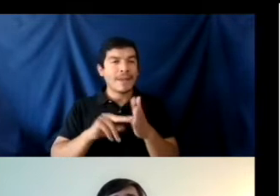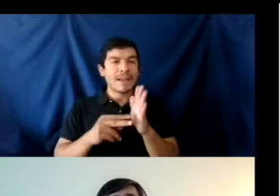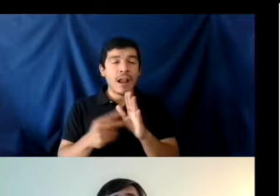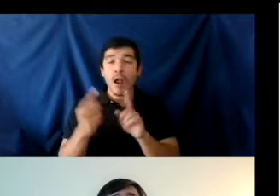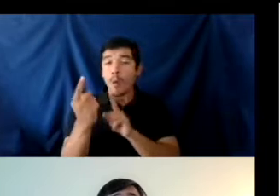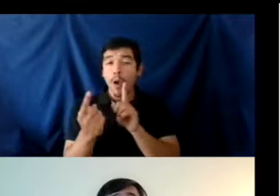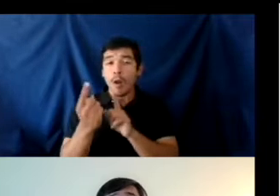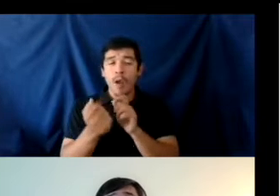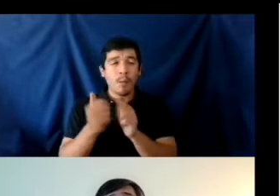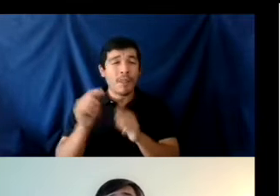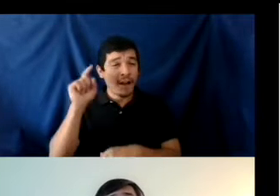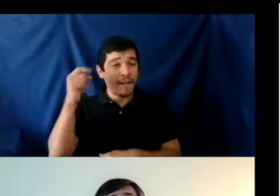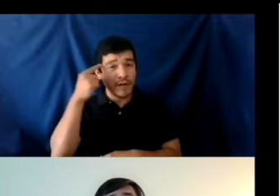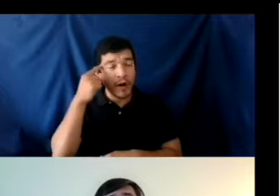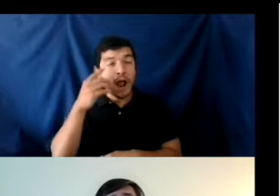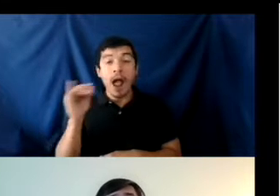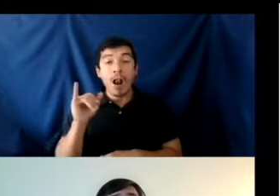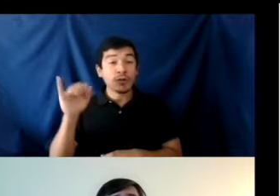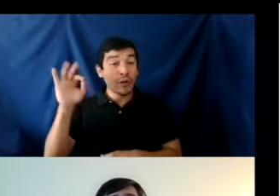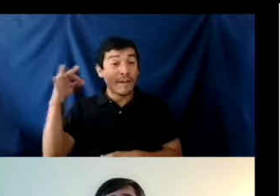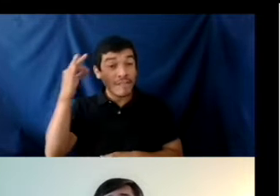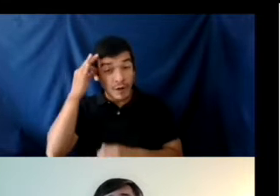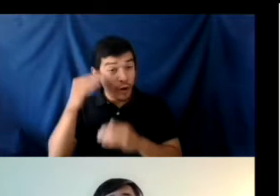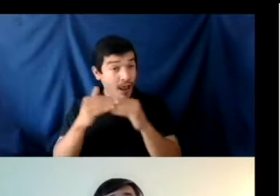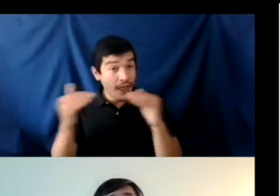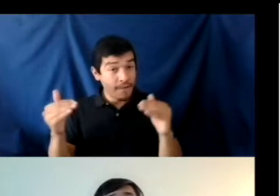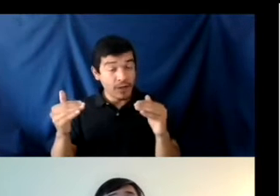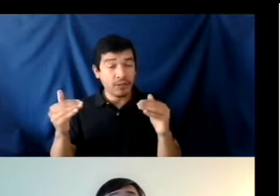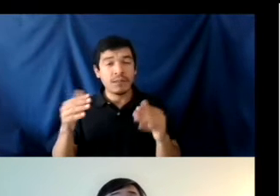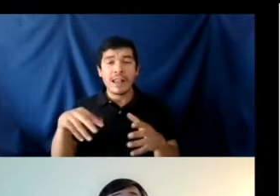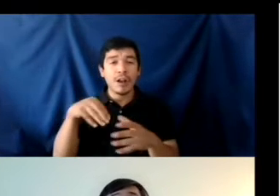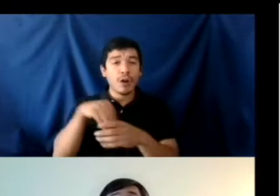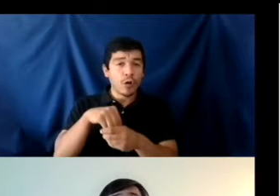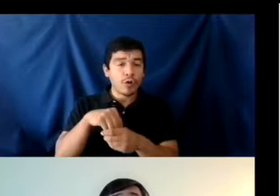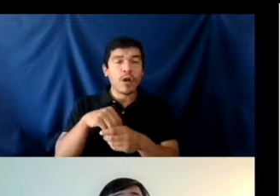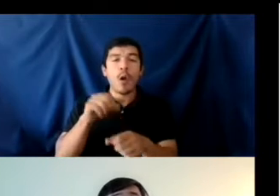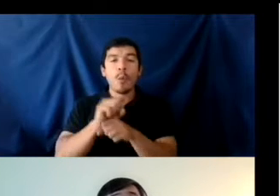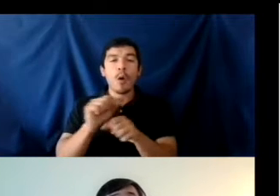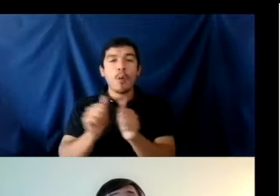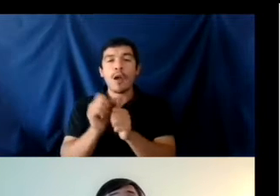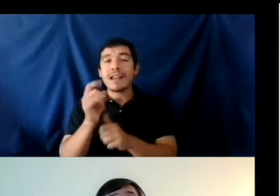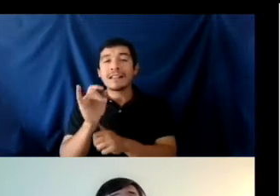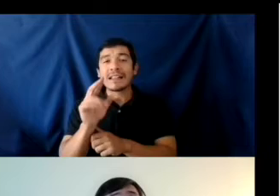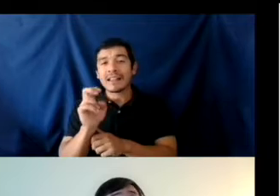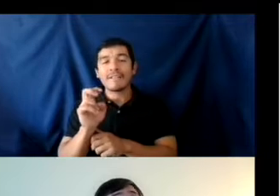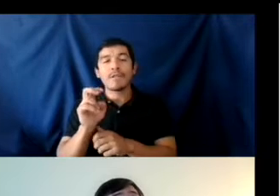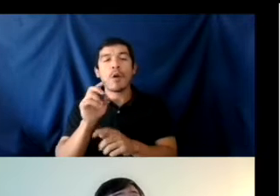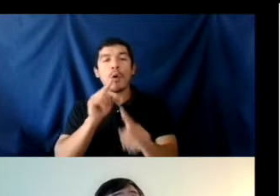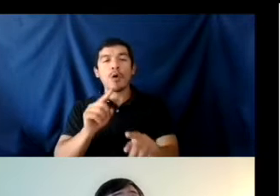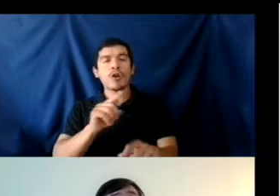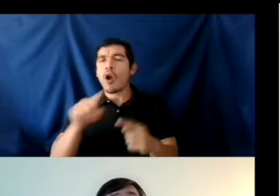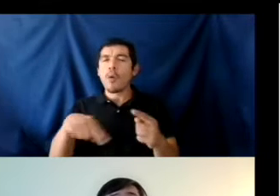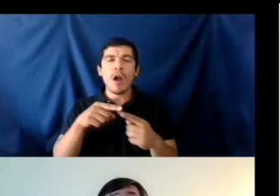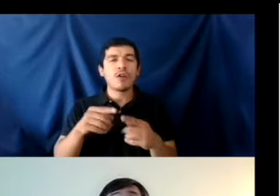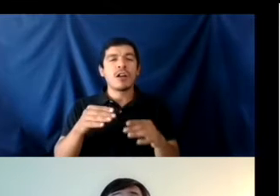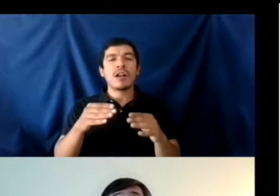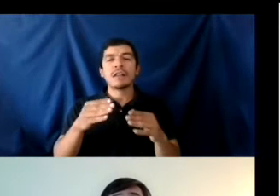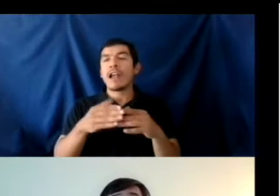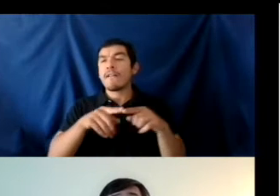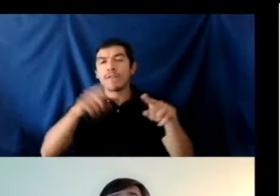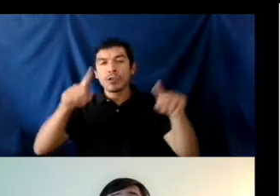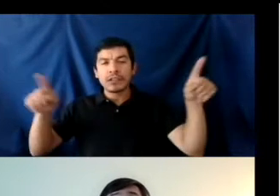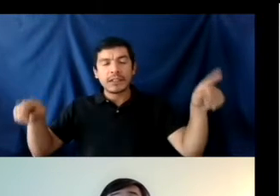America's governors, and also at the federal level, including at working with executive orders around diversity, equity, inclusion,